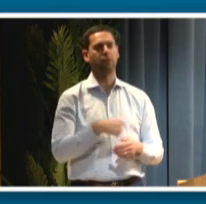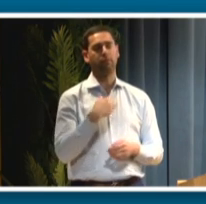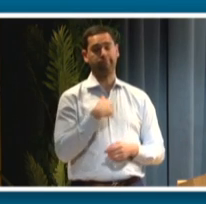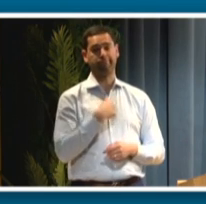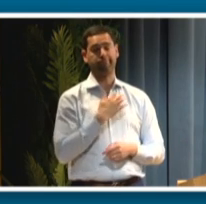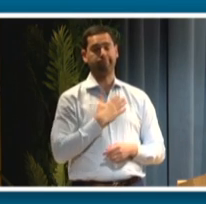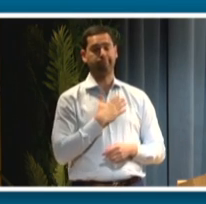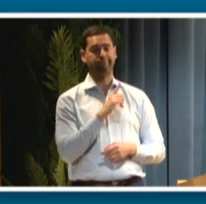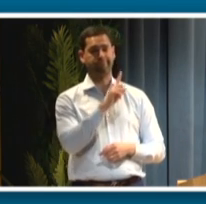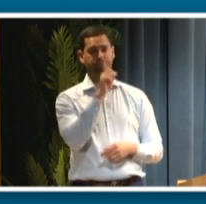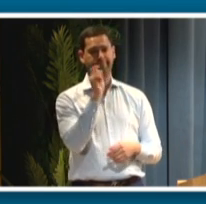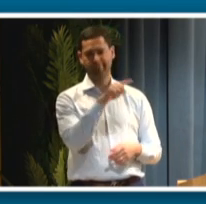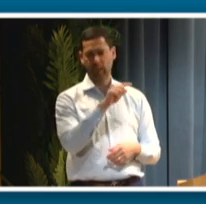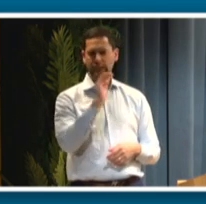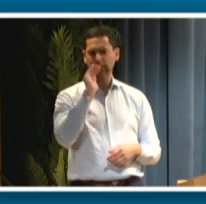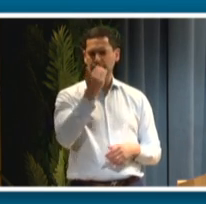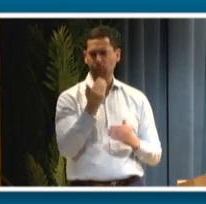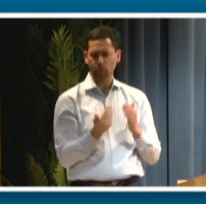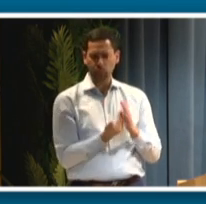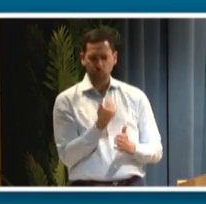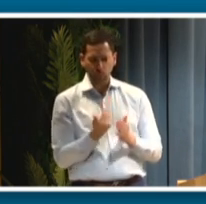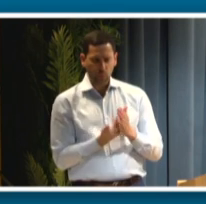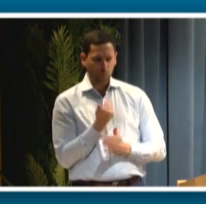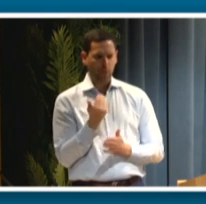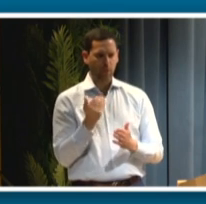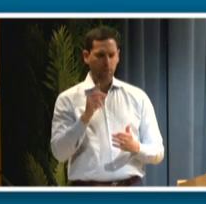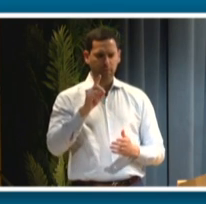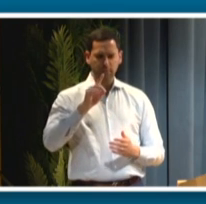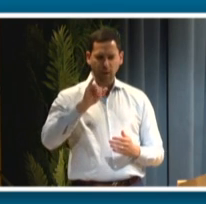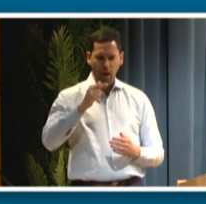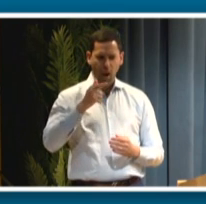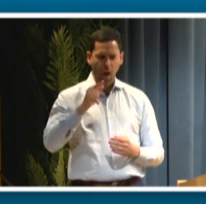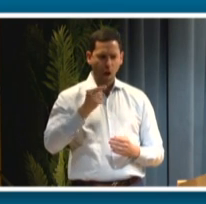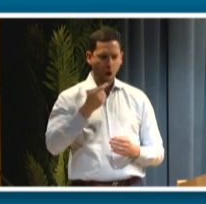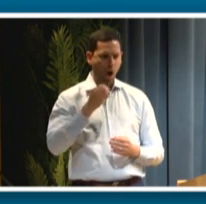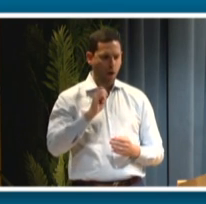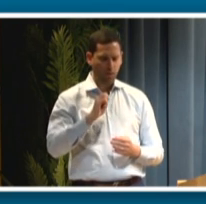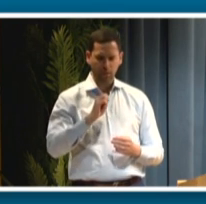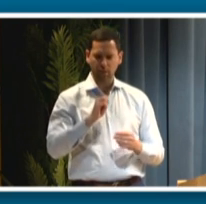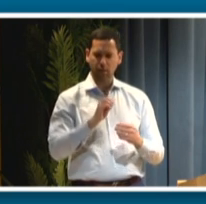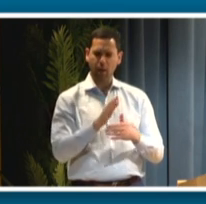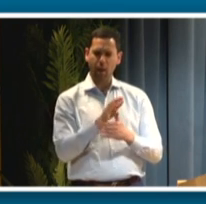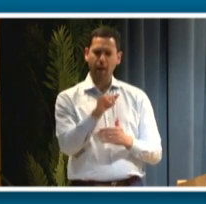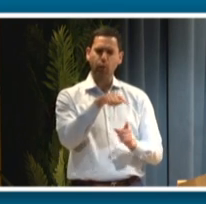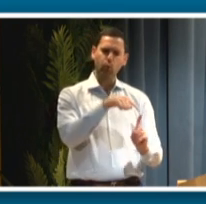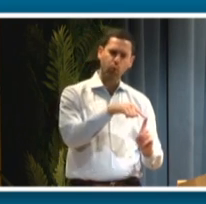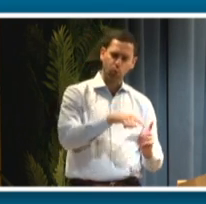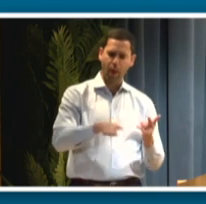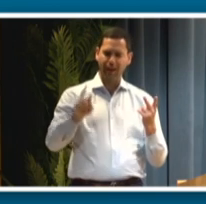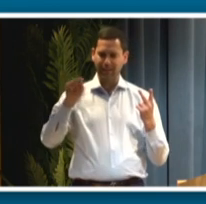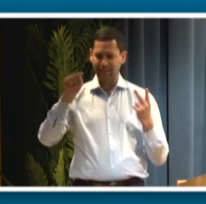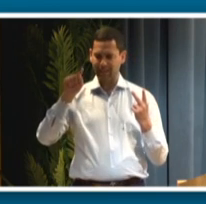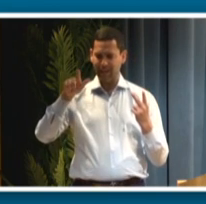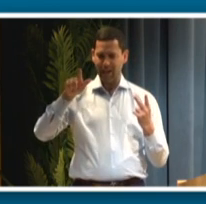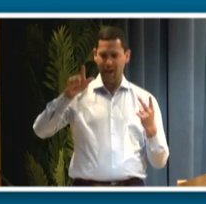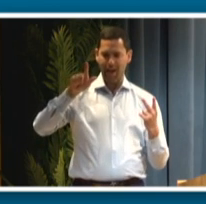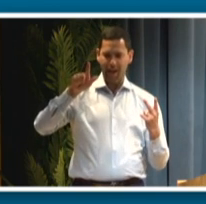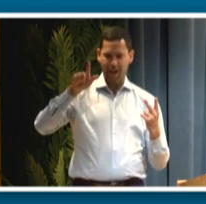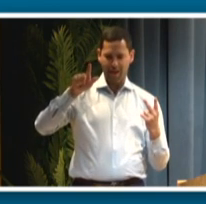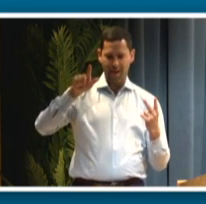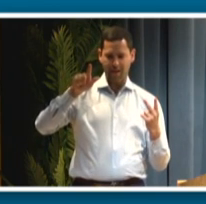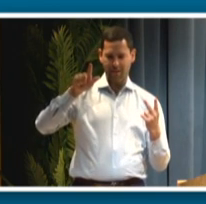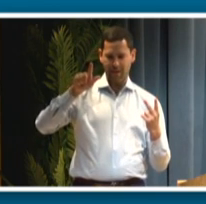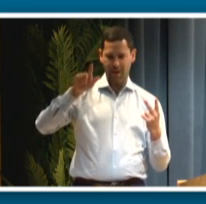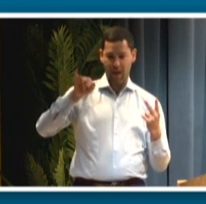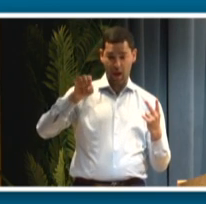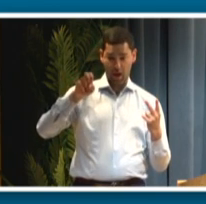there's a new dialogic between writers like you and KSA Lehman, who are kind of rewriting black masculinity